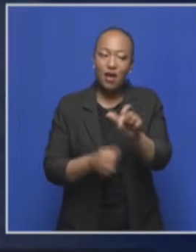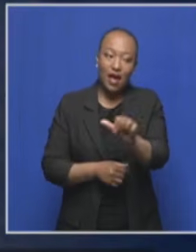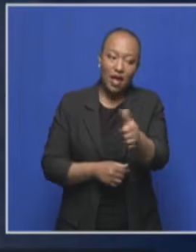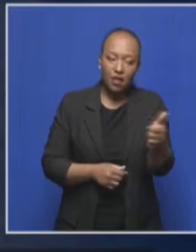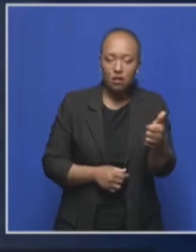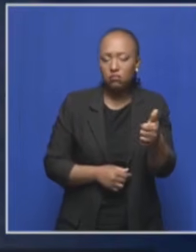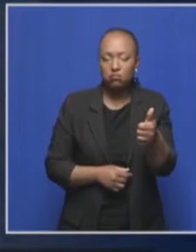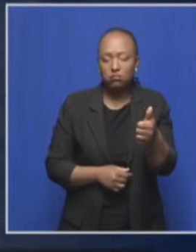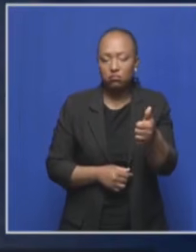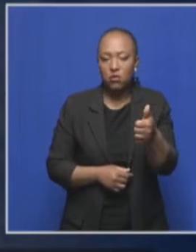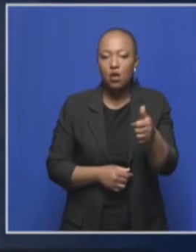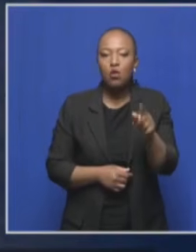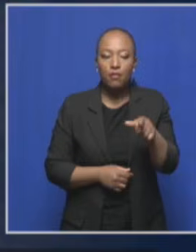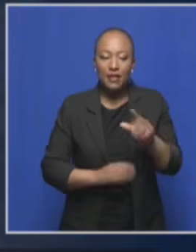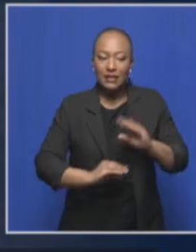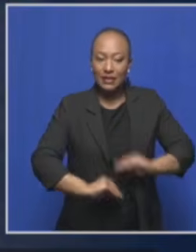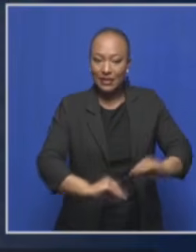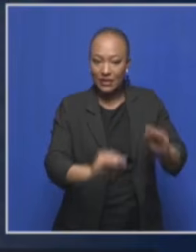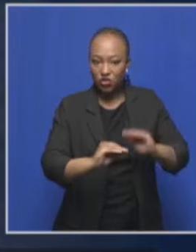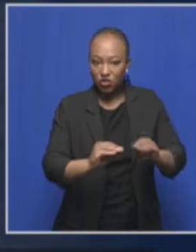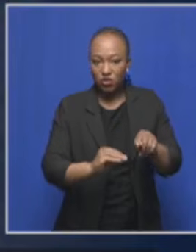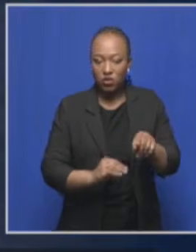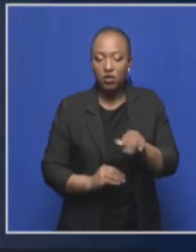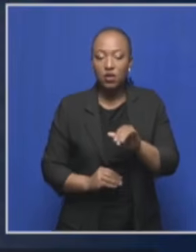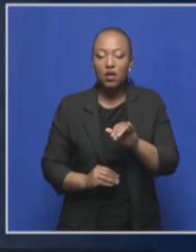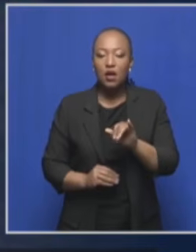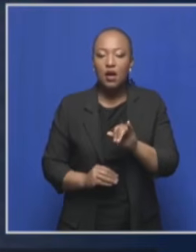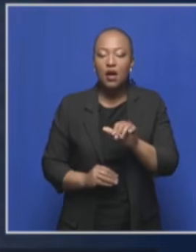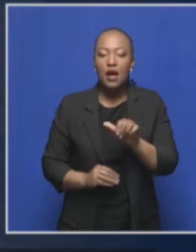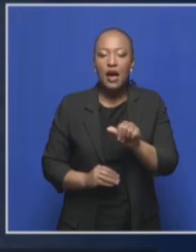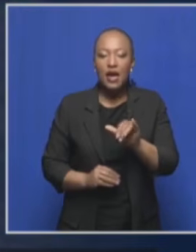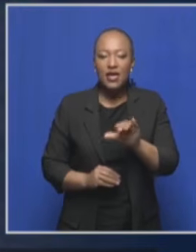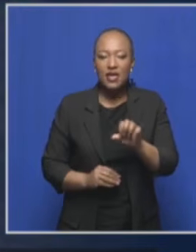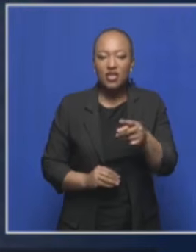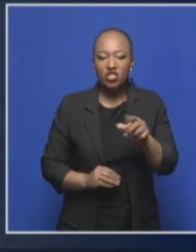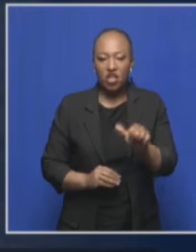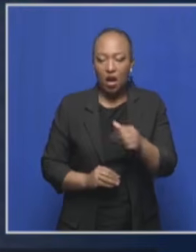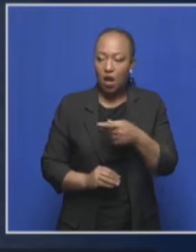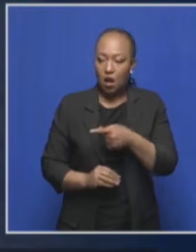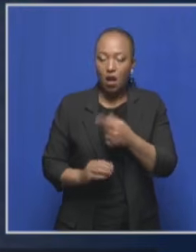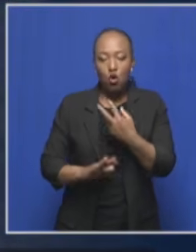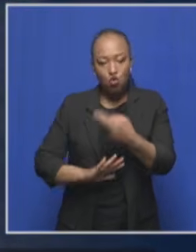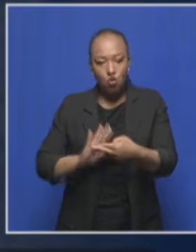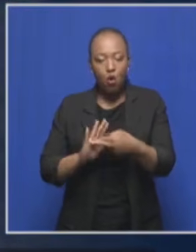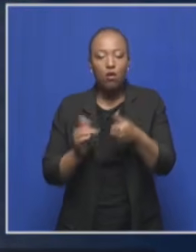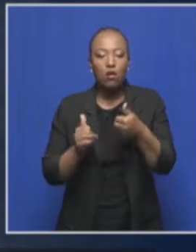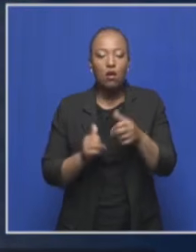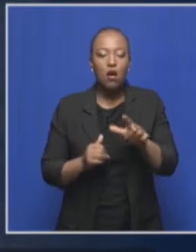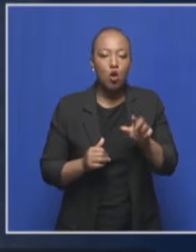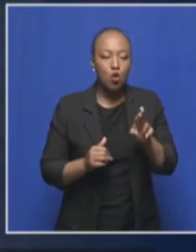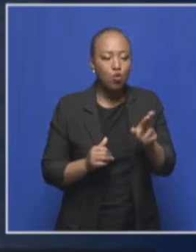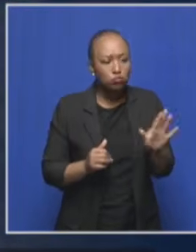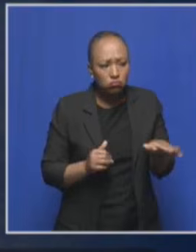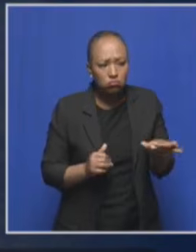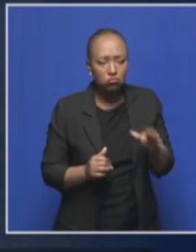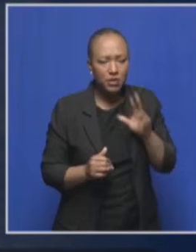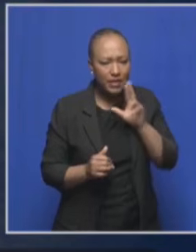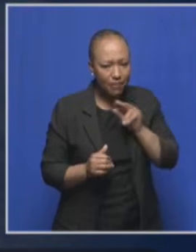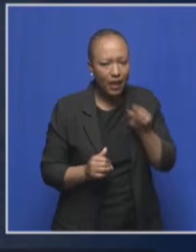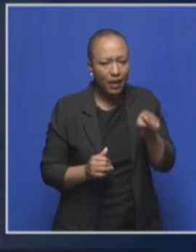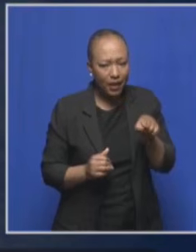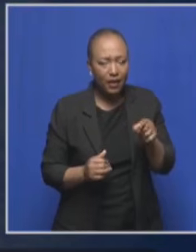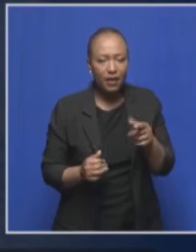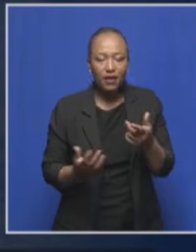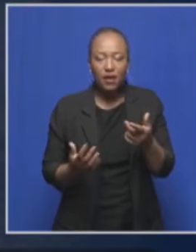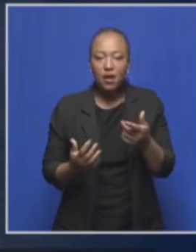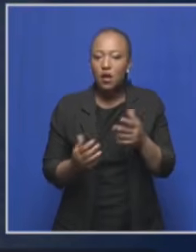teachable character, right? So Aisha, you're right. Aisha does play a big role in a sense that she does encourage Lou to speak up. Because